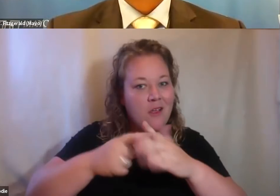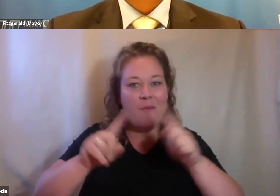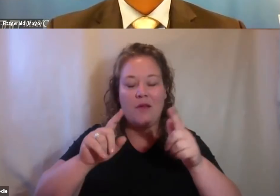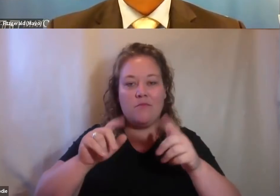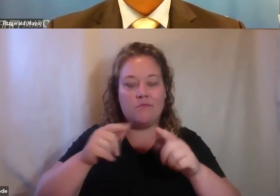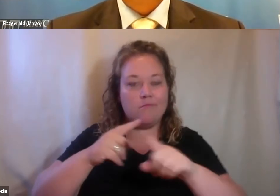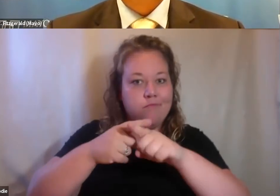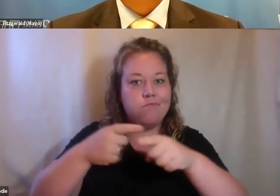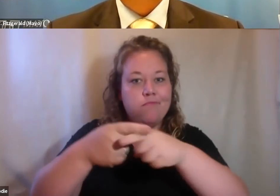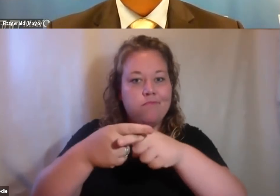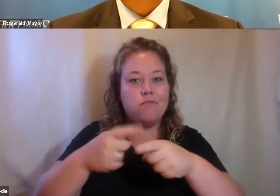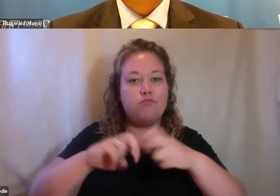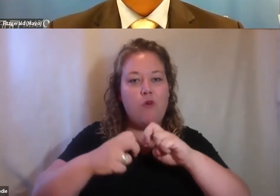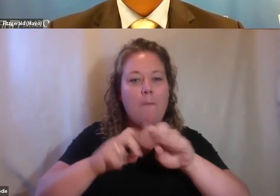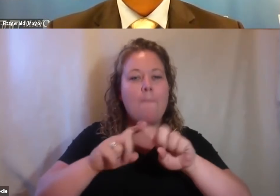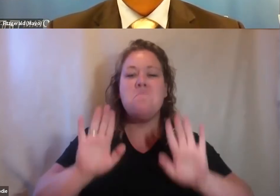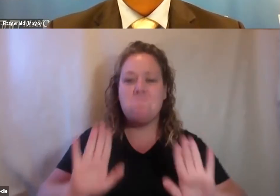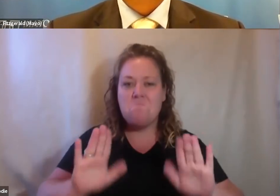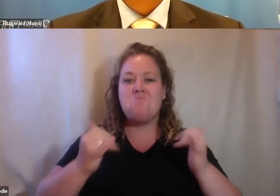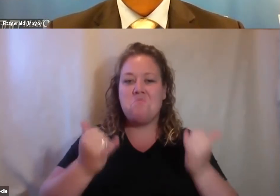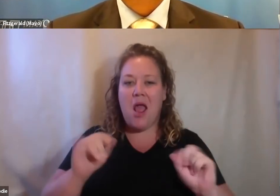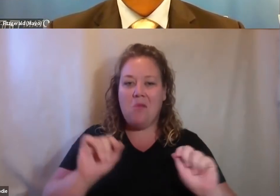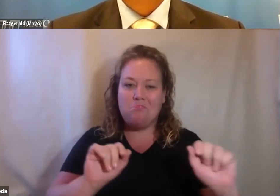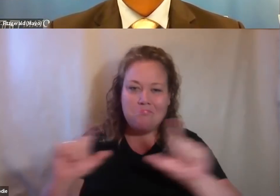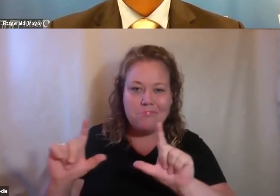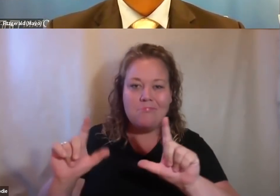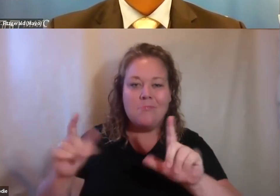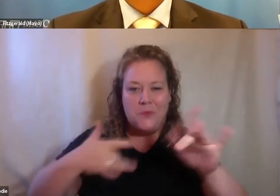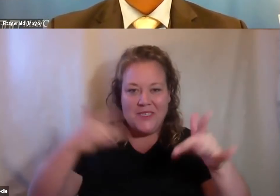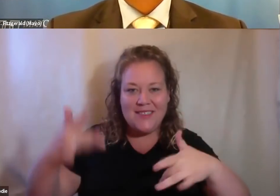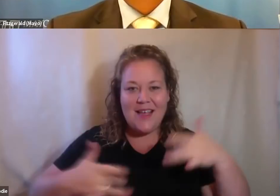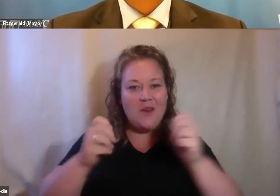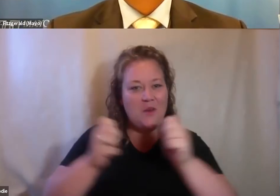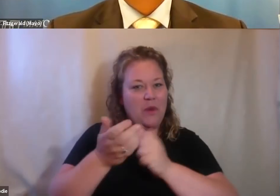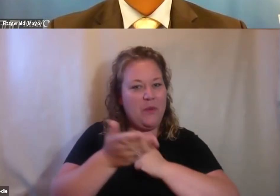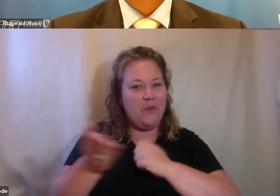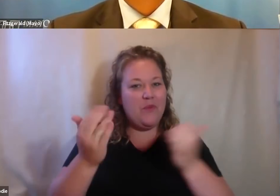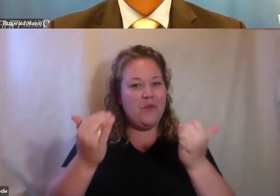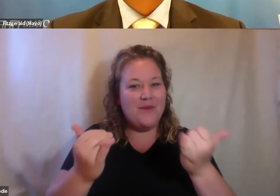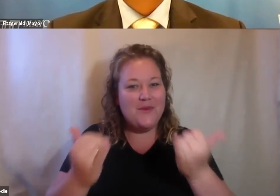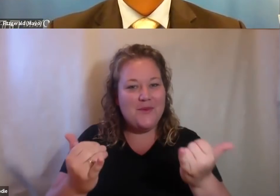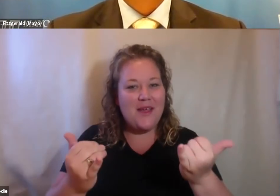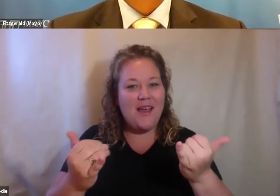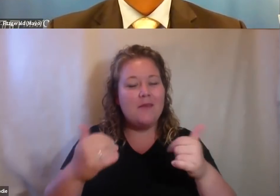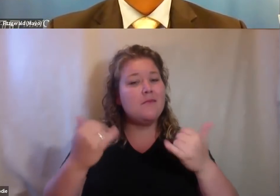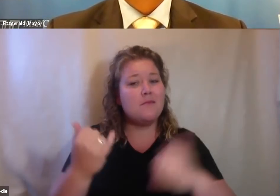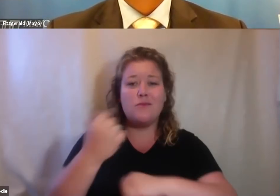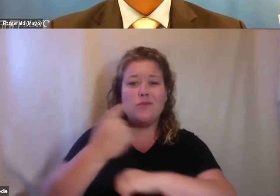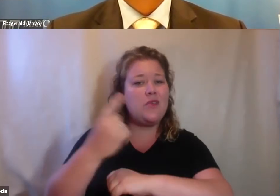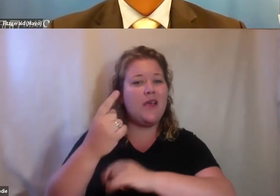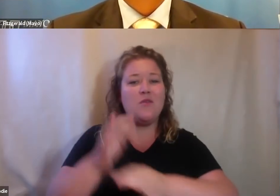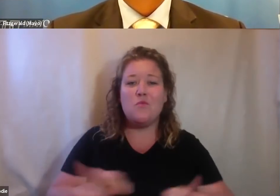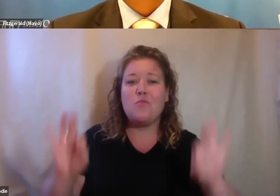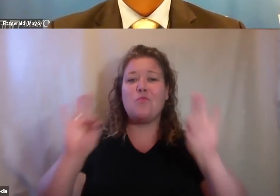be here with you today. And this is really our an important, I think, opportunity for our new